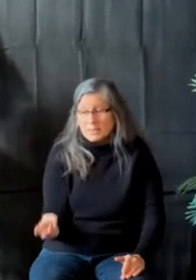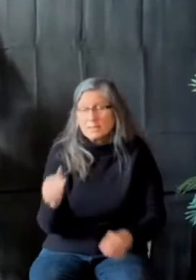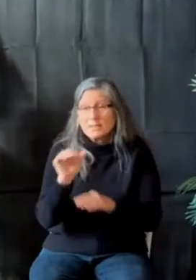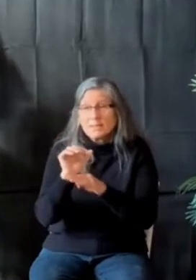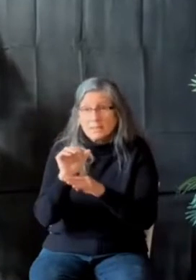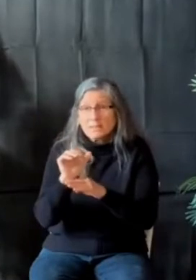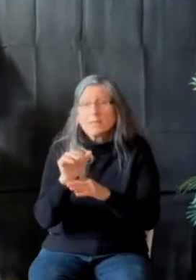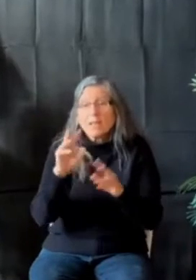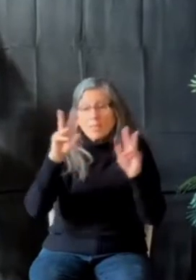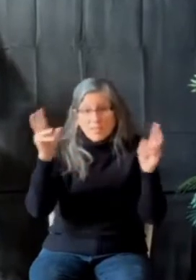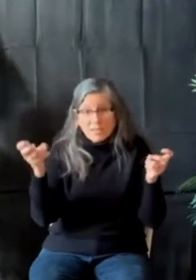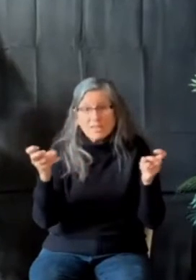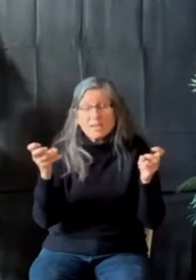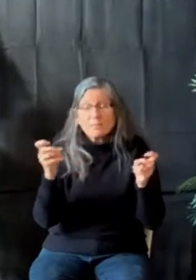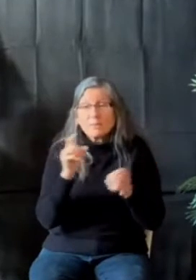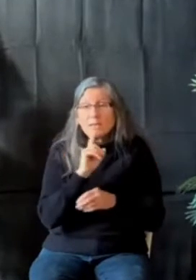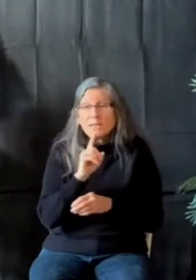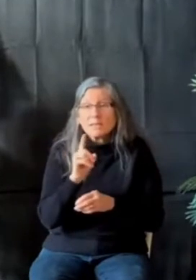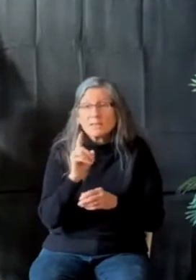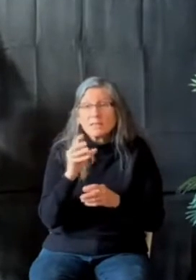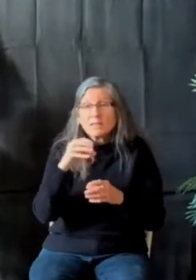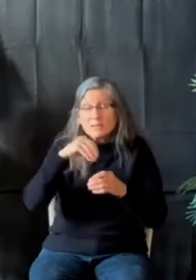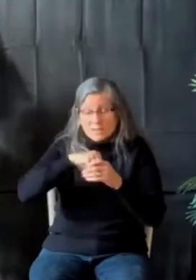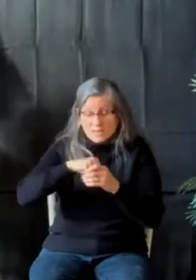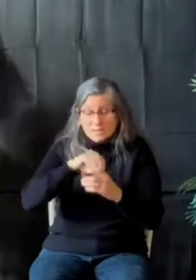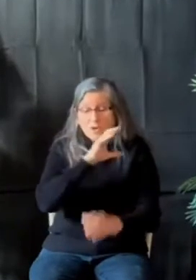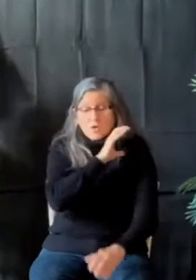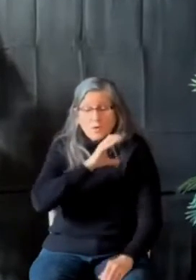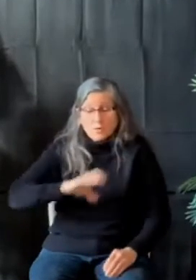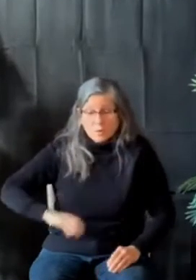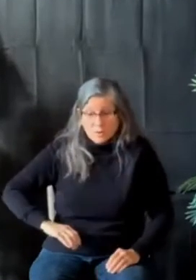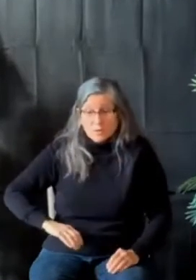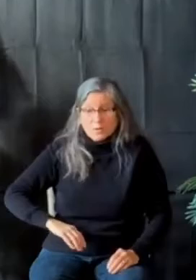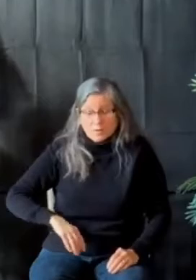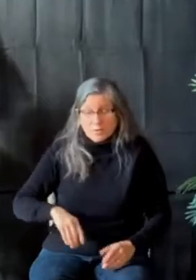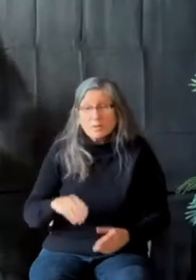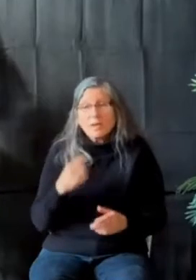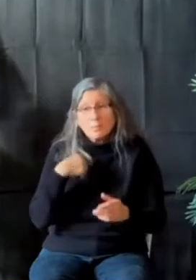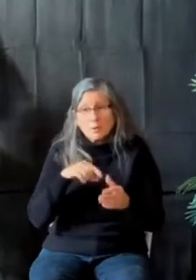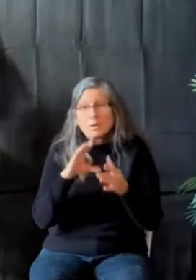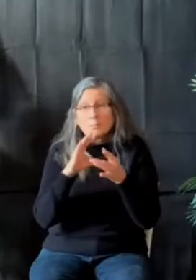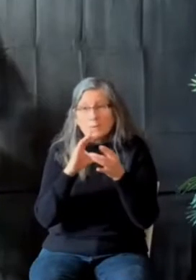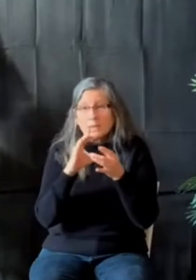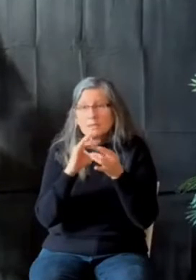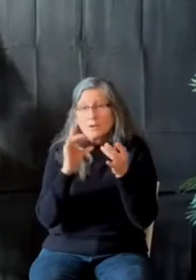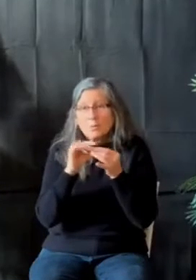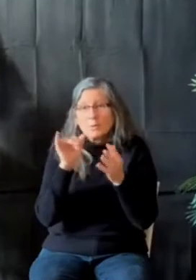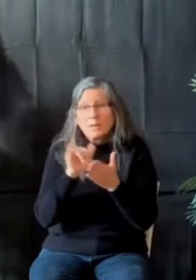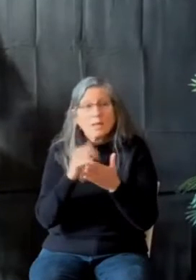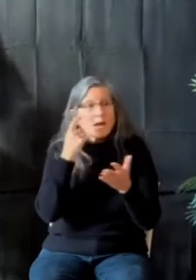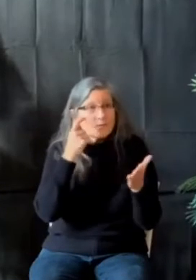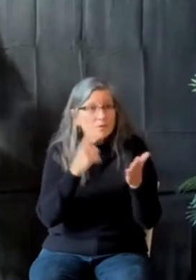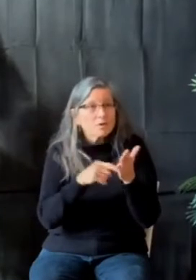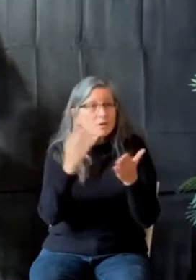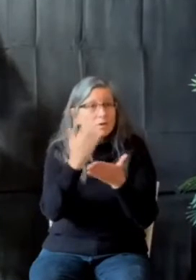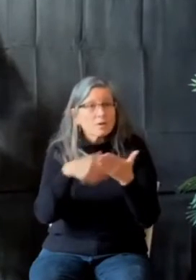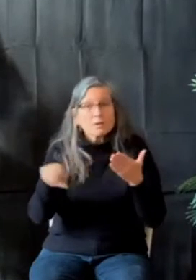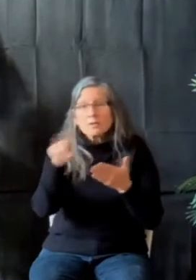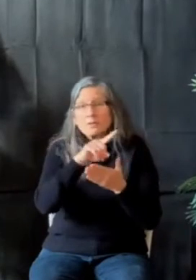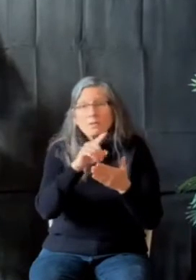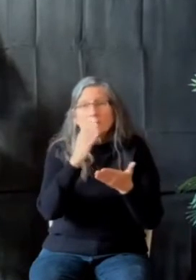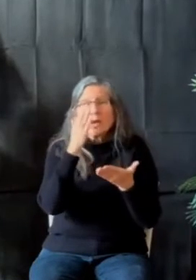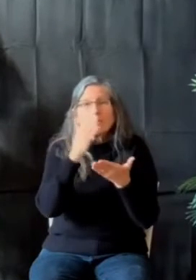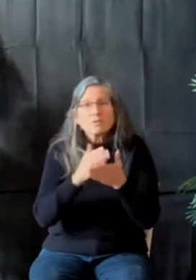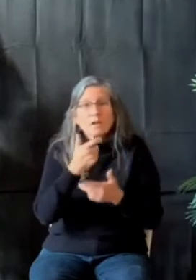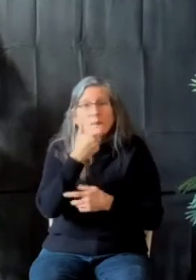the theme of the book of Ephesians is in Christ, and we're going to be going through that. By the way, I've noticed that some of you have stopped watching on